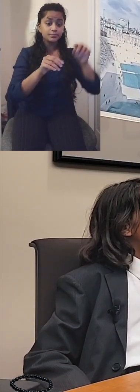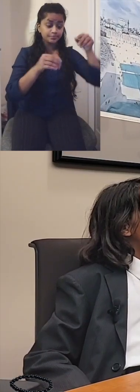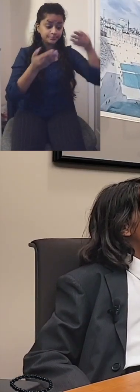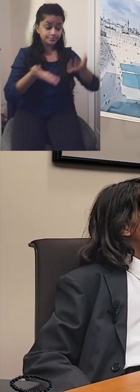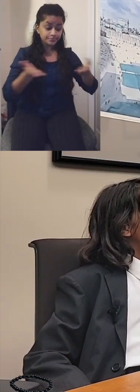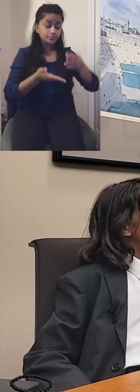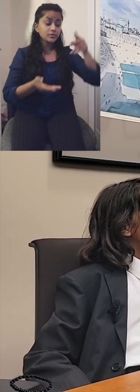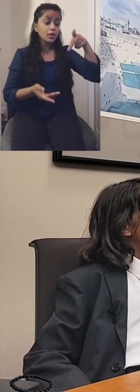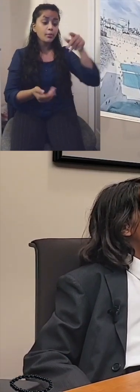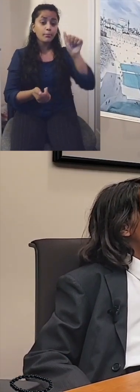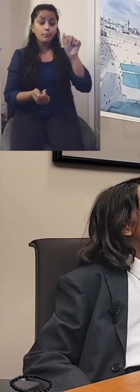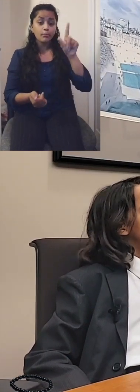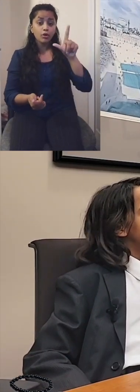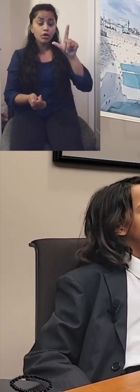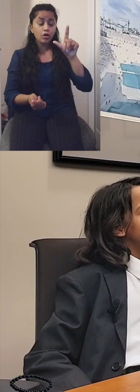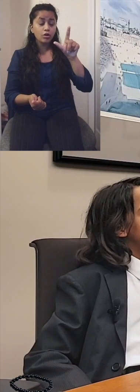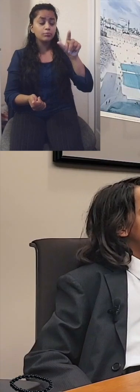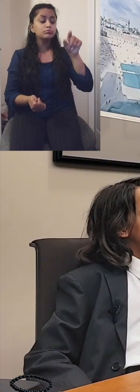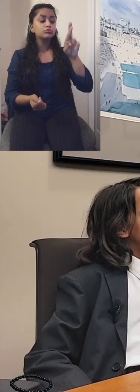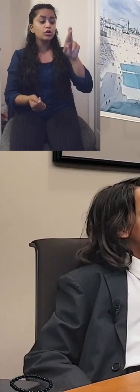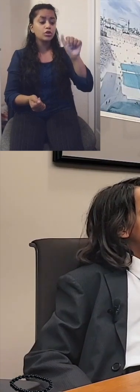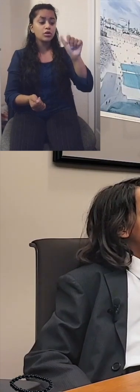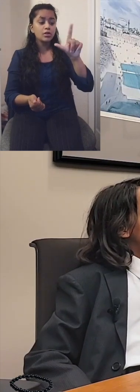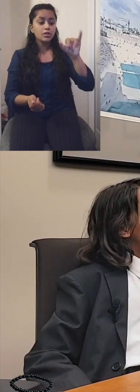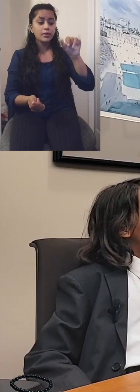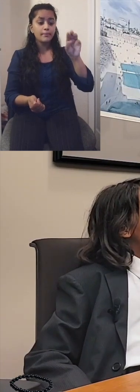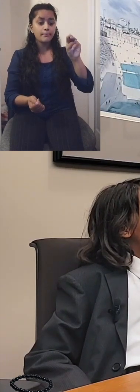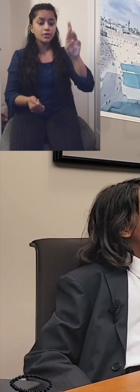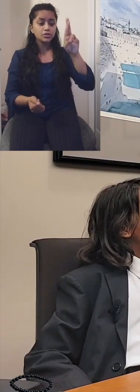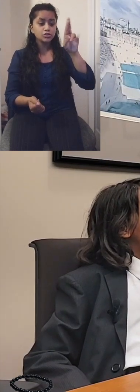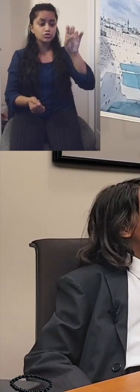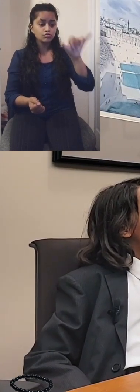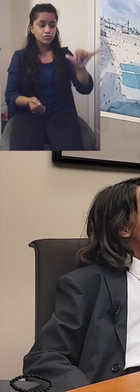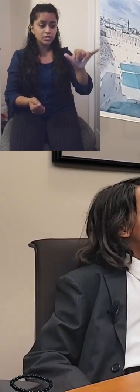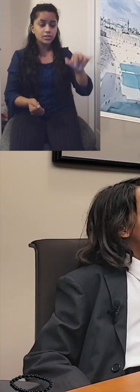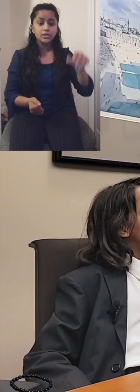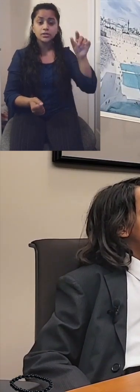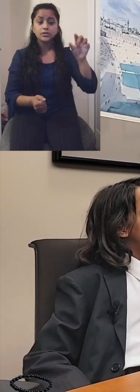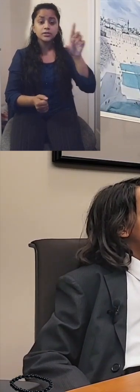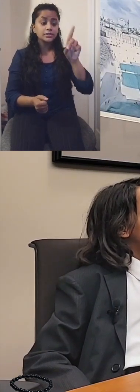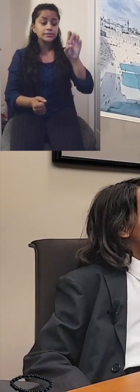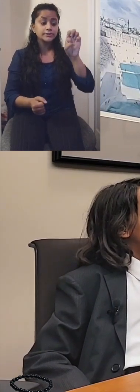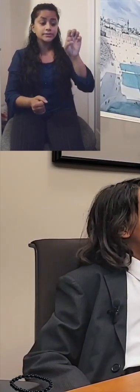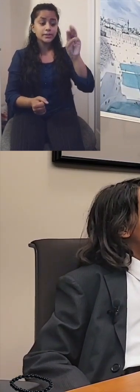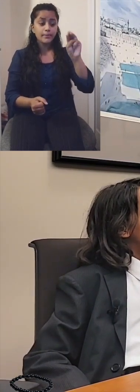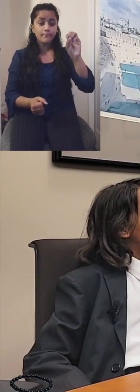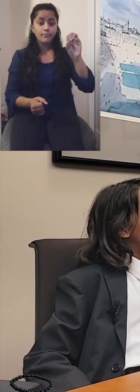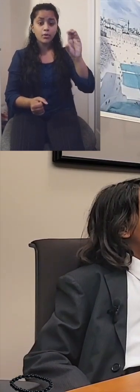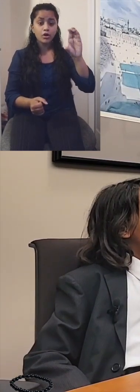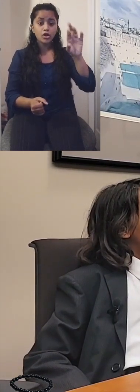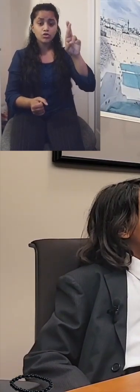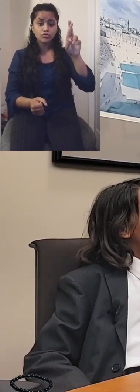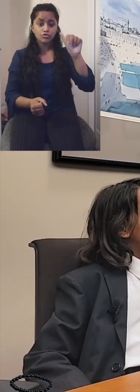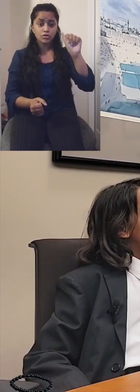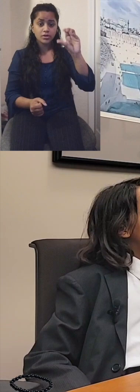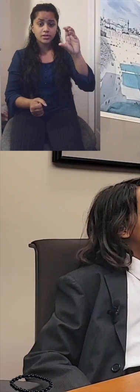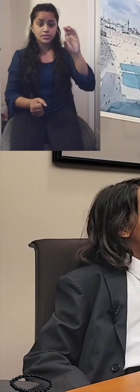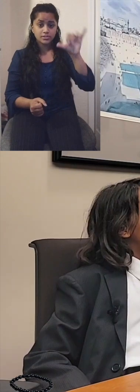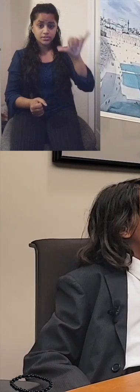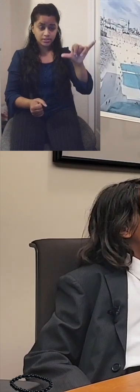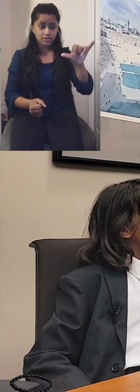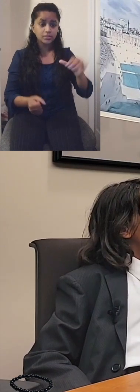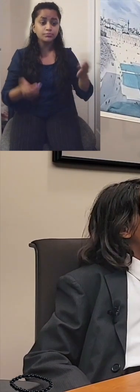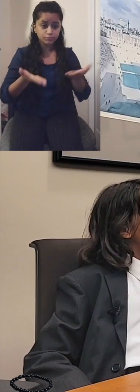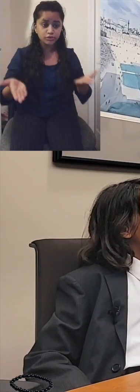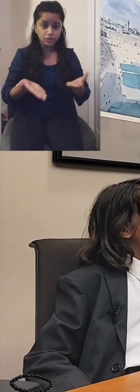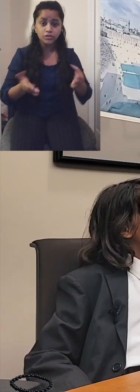parliamentary democracy like Cayman, then you've also got the Premier, and his cabinet of ministers and